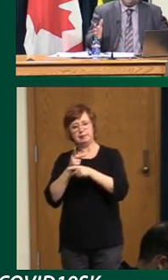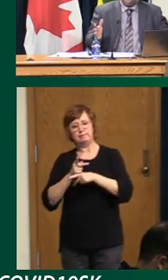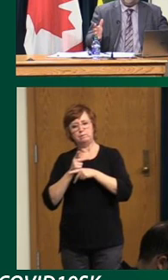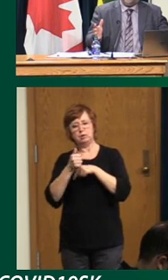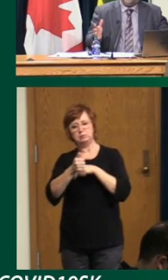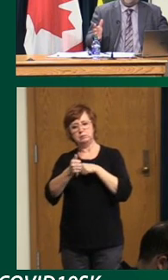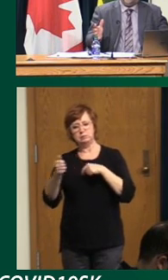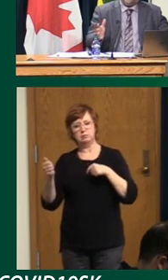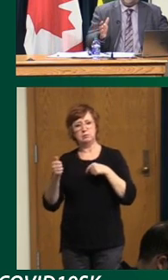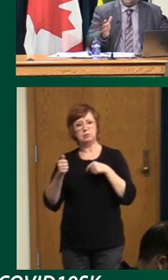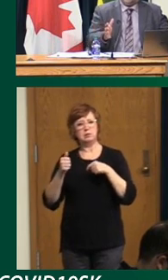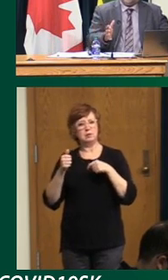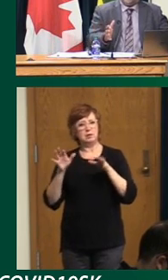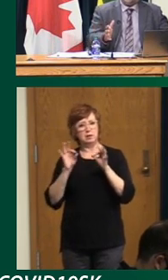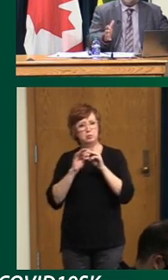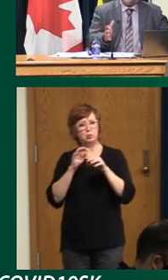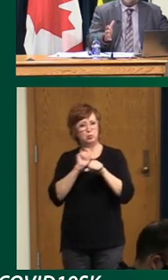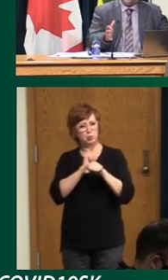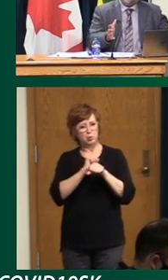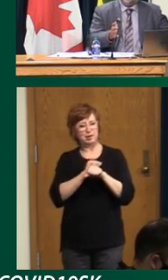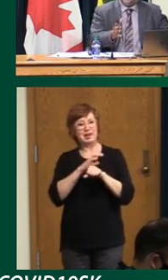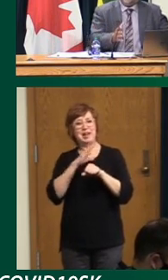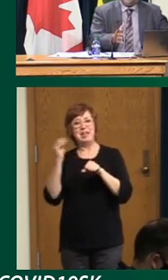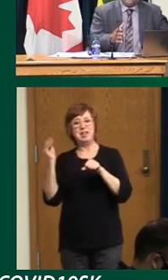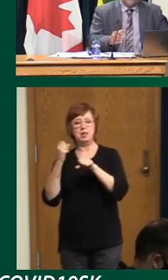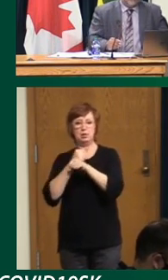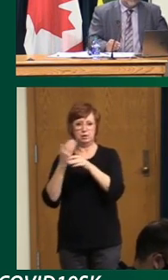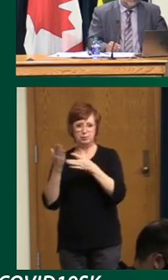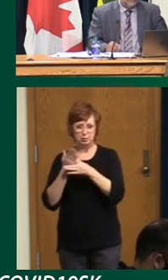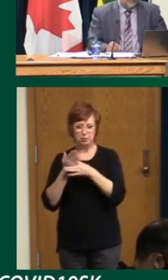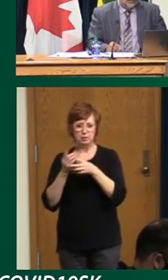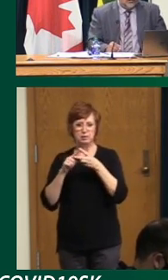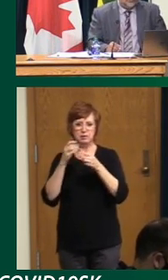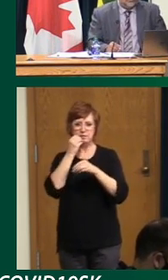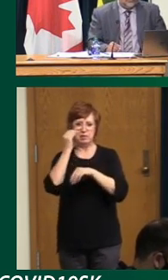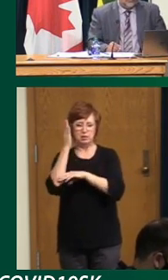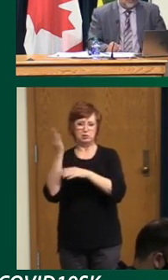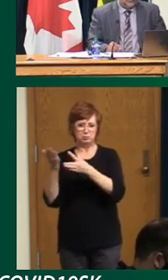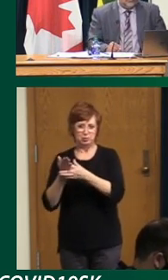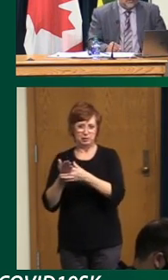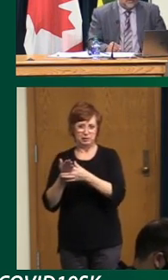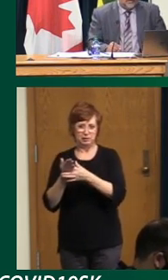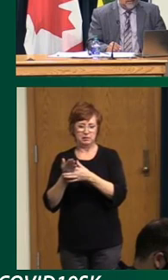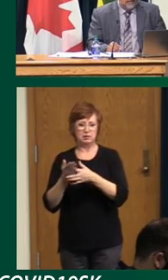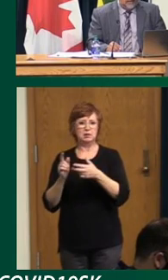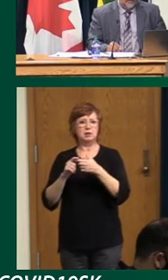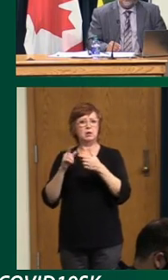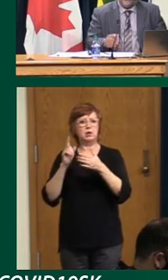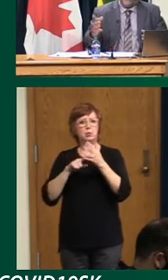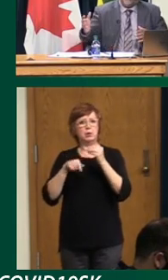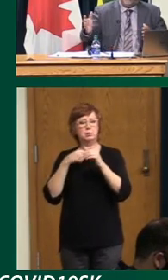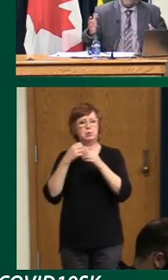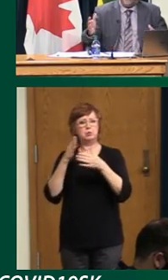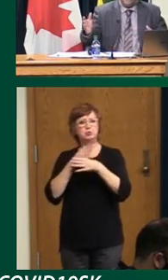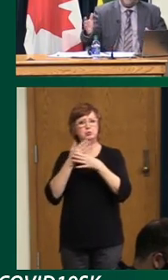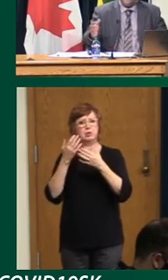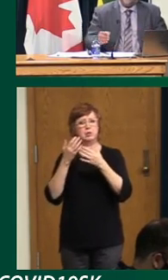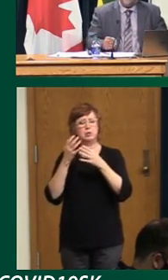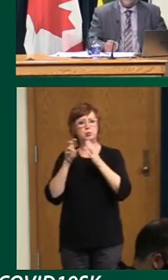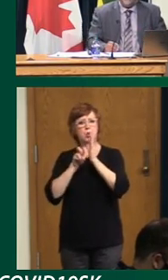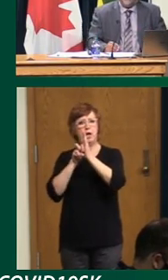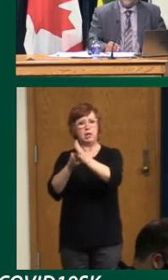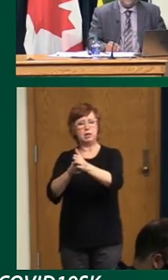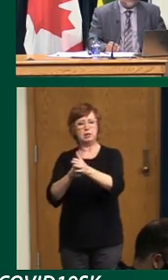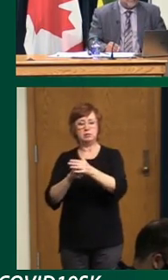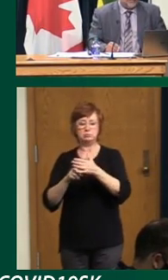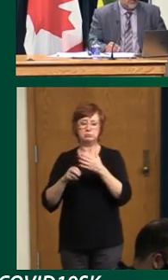we behave during break times, mask use in common areas, cautions around carpooling, for example. Wear a mask and sit